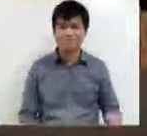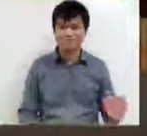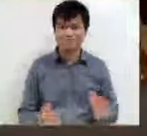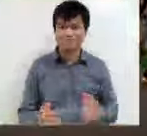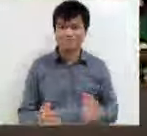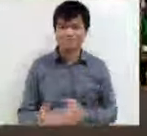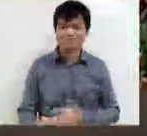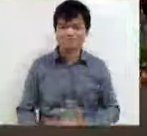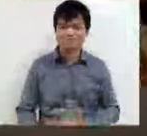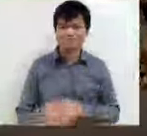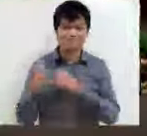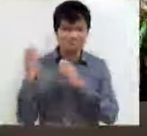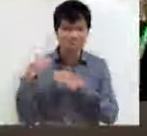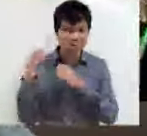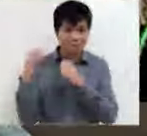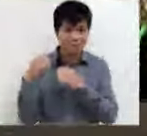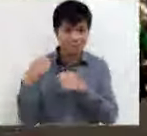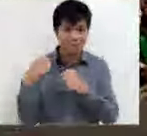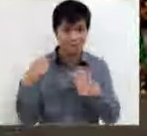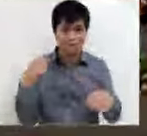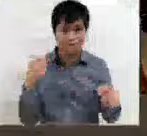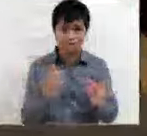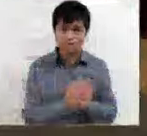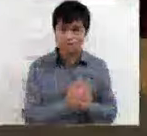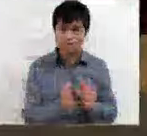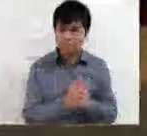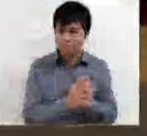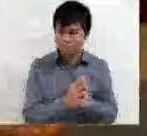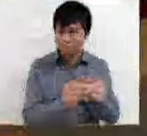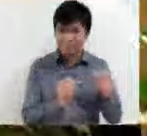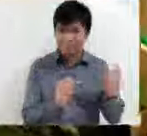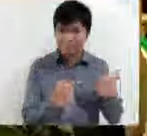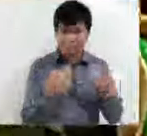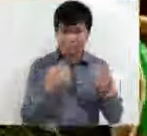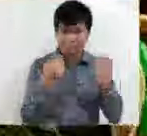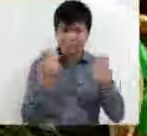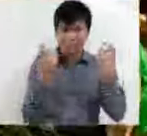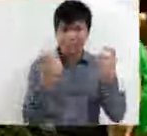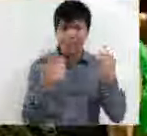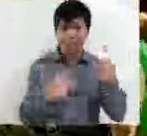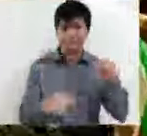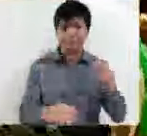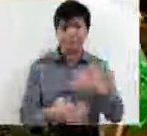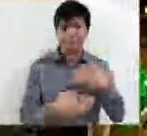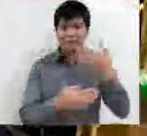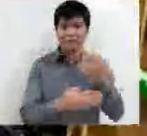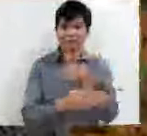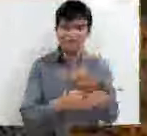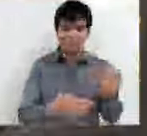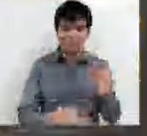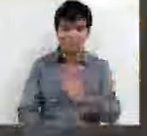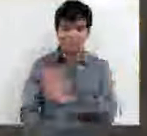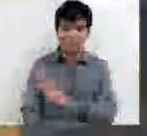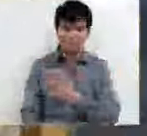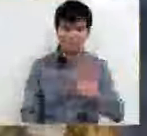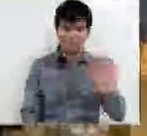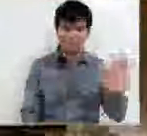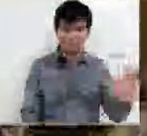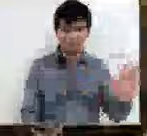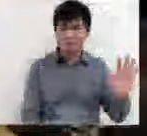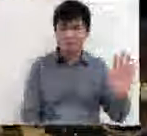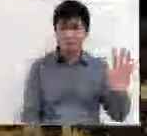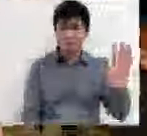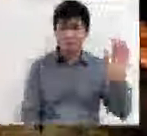Inaasahan naman ng mas matinding selebrasyon sa campus sa susunod na linggo. Nagbabalita mula sa Frontline,